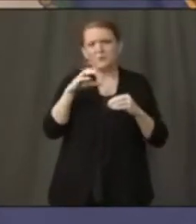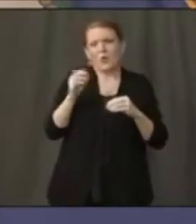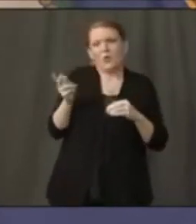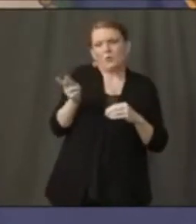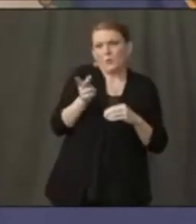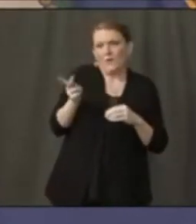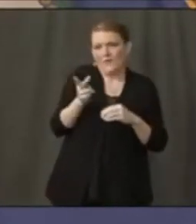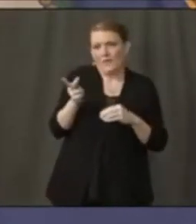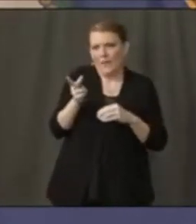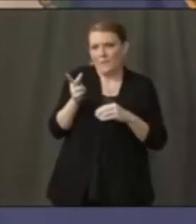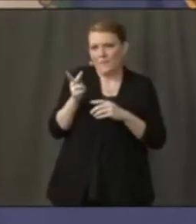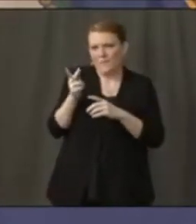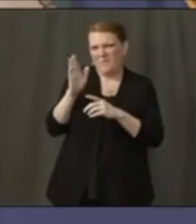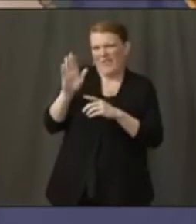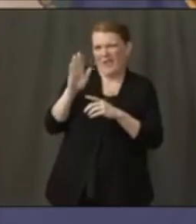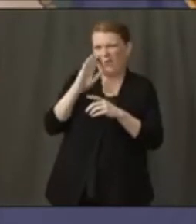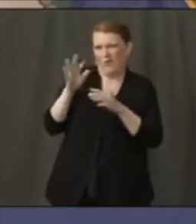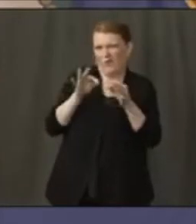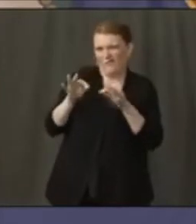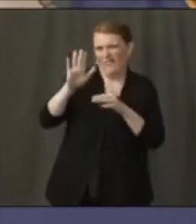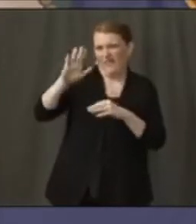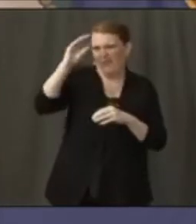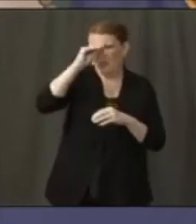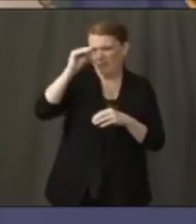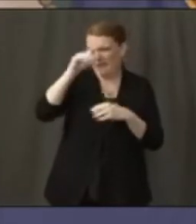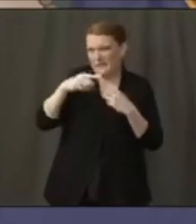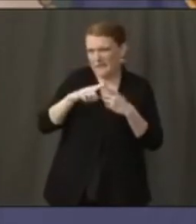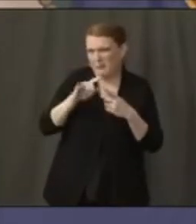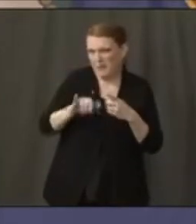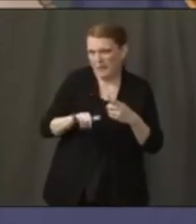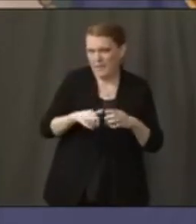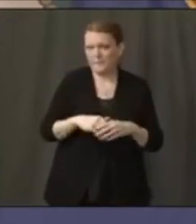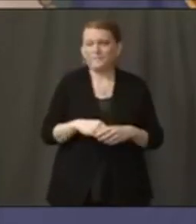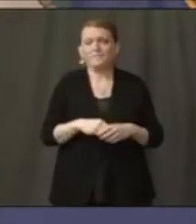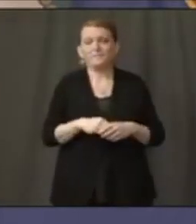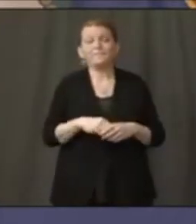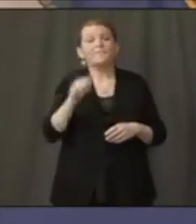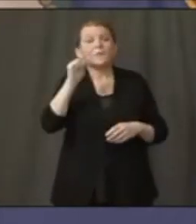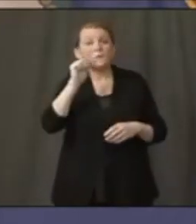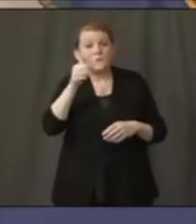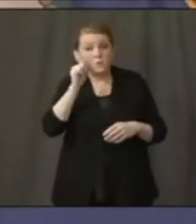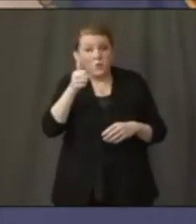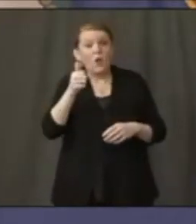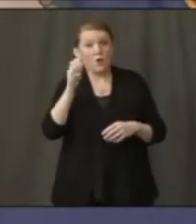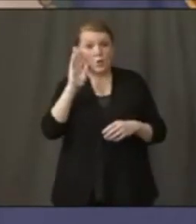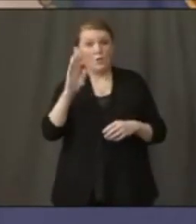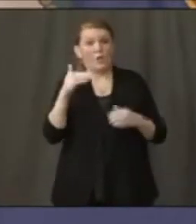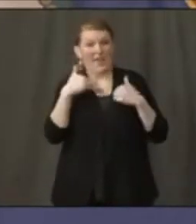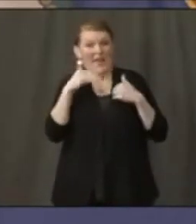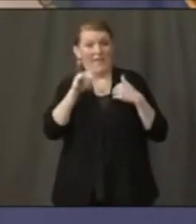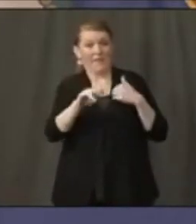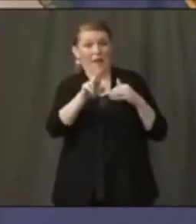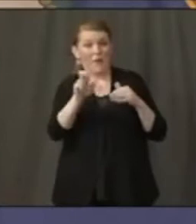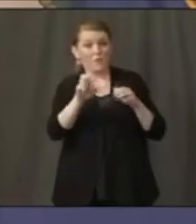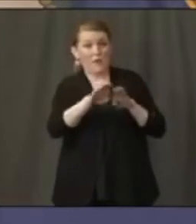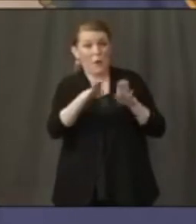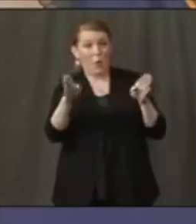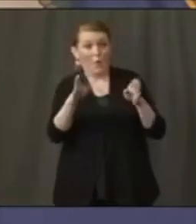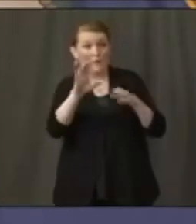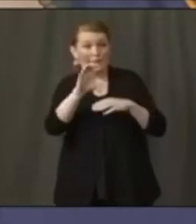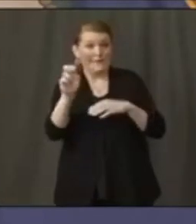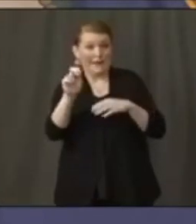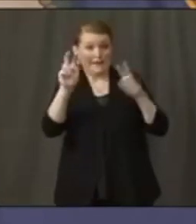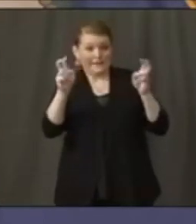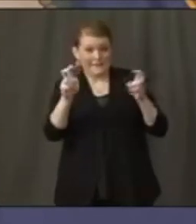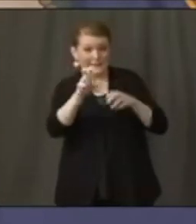dining. Tomorrow, as you know, is our day where we'll have the Reopen Connecticut Committee give an update on where we are